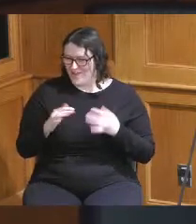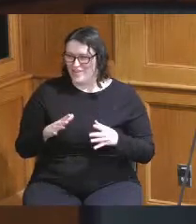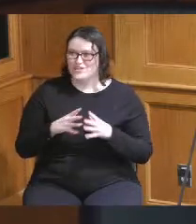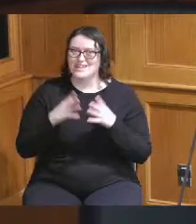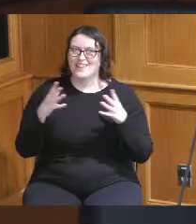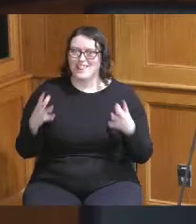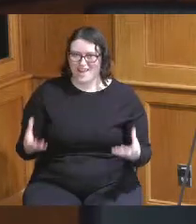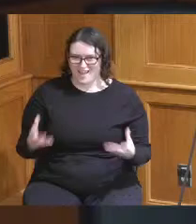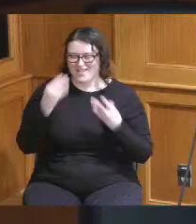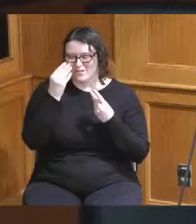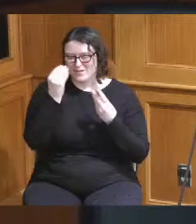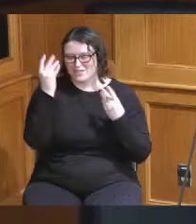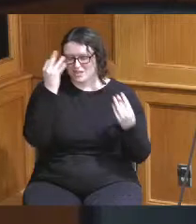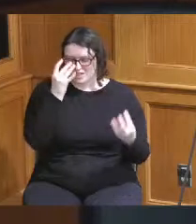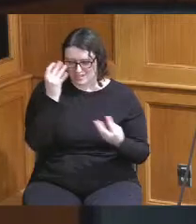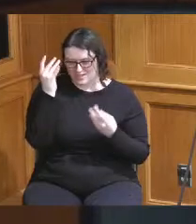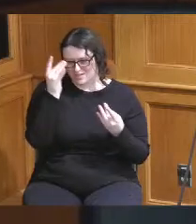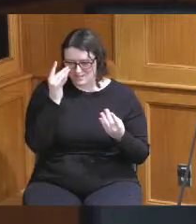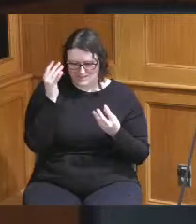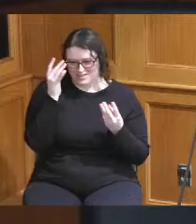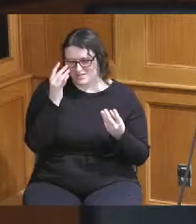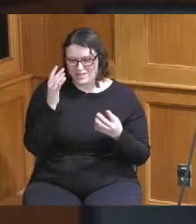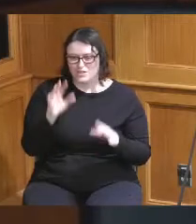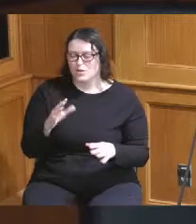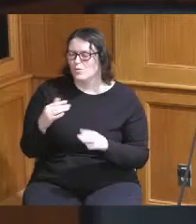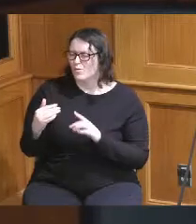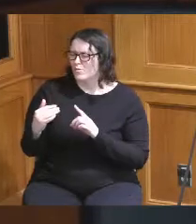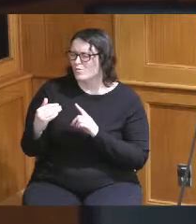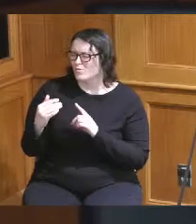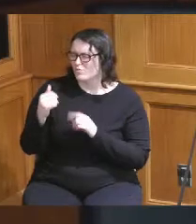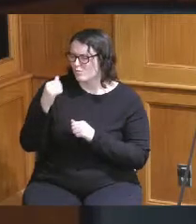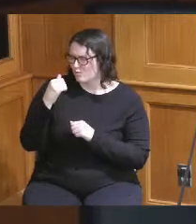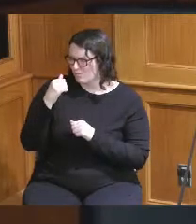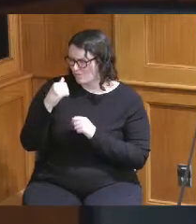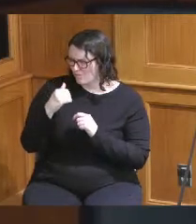to digest here. So remind us about our